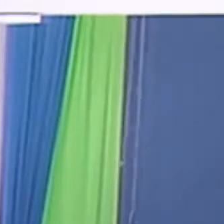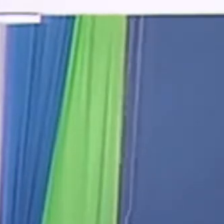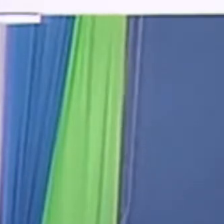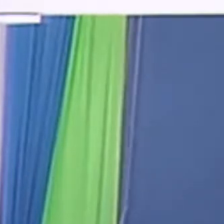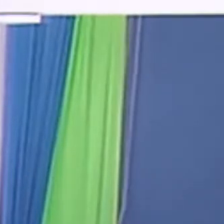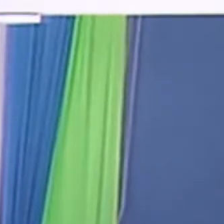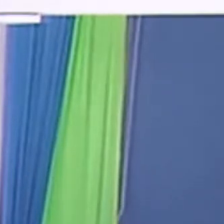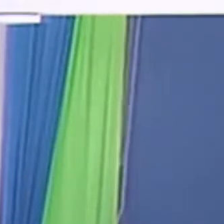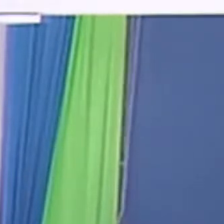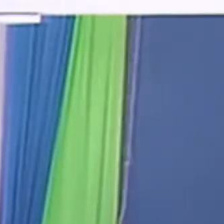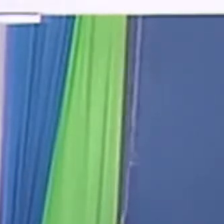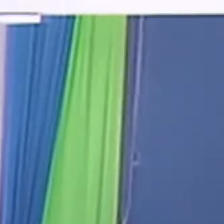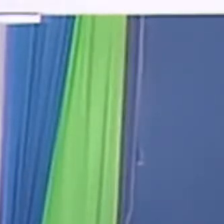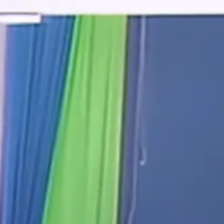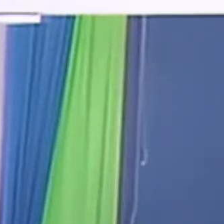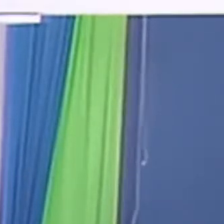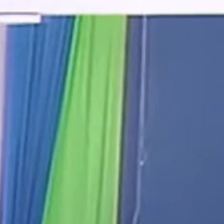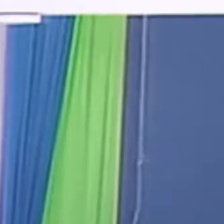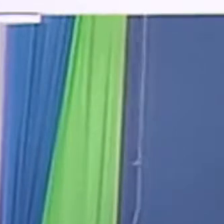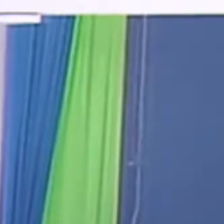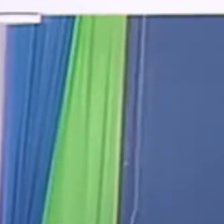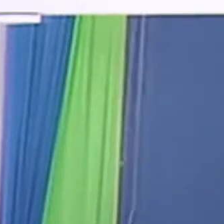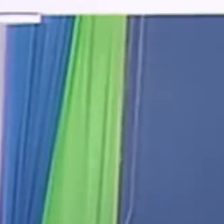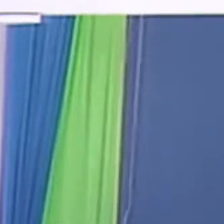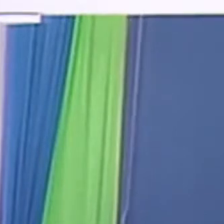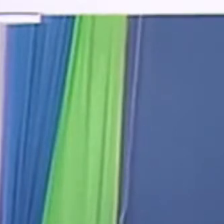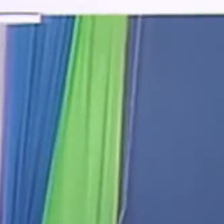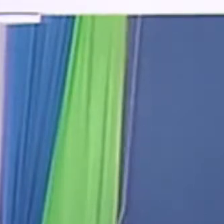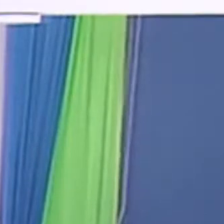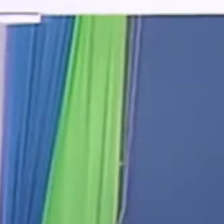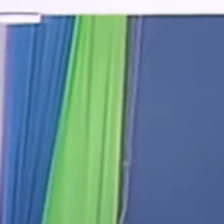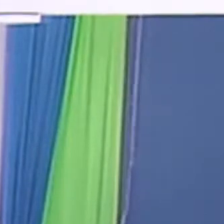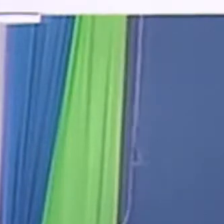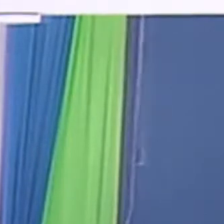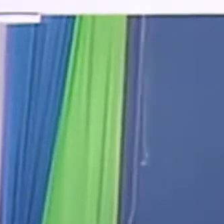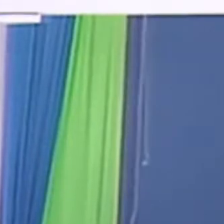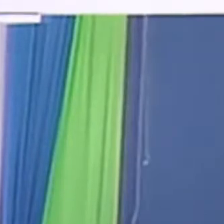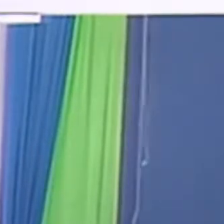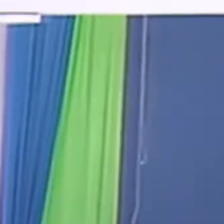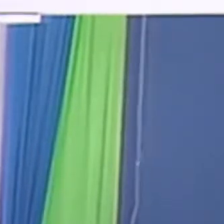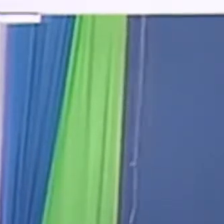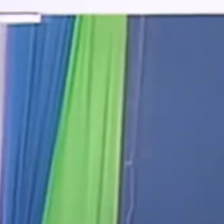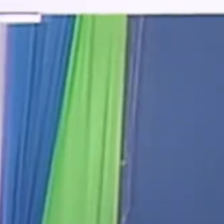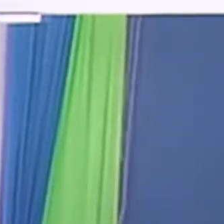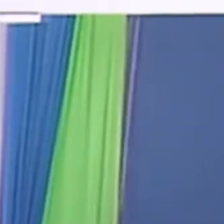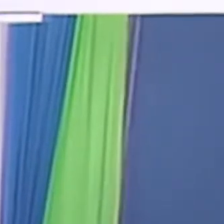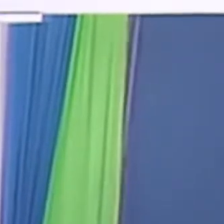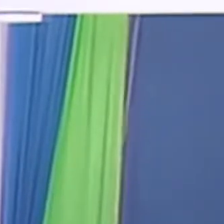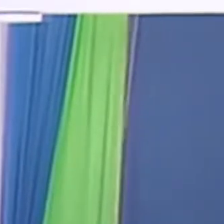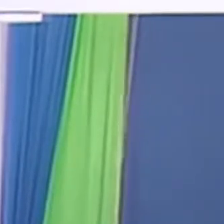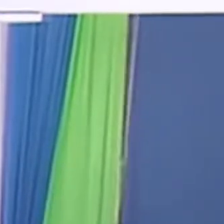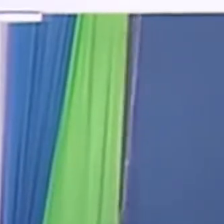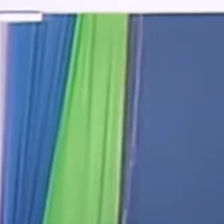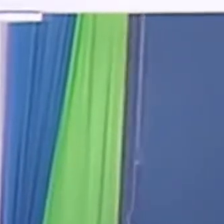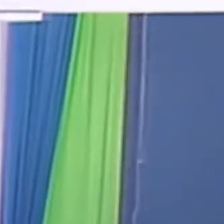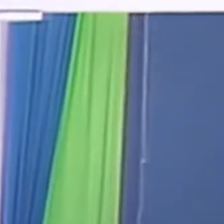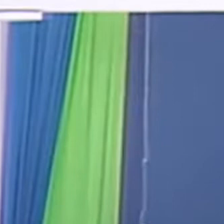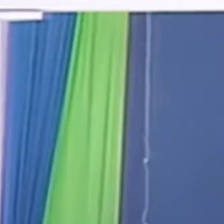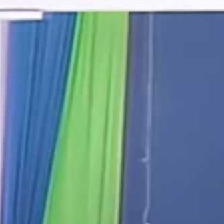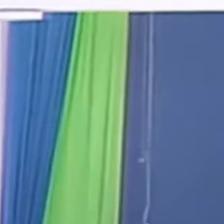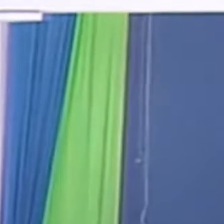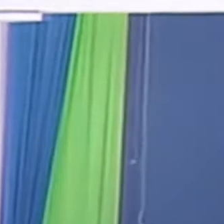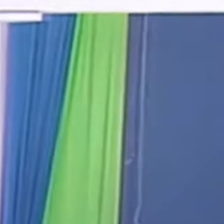It's time to sing your song again. Whatever